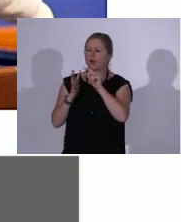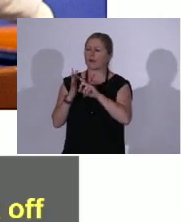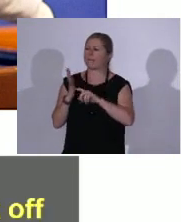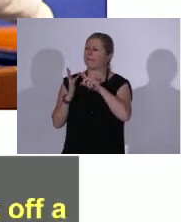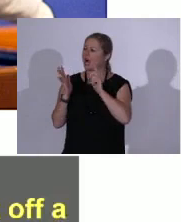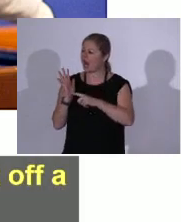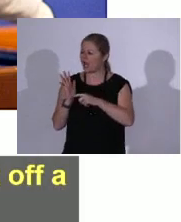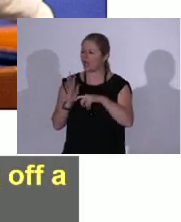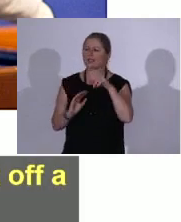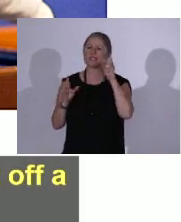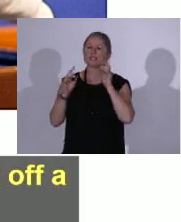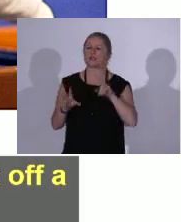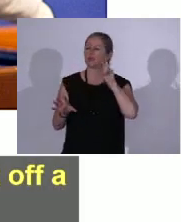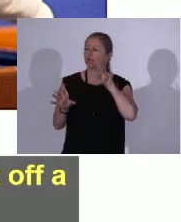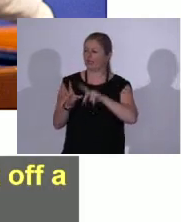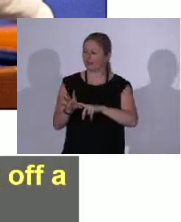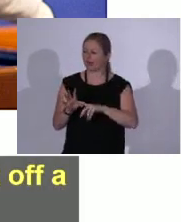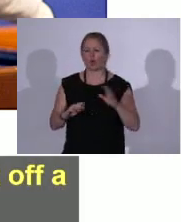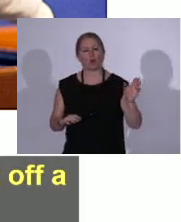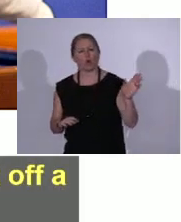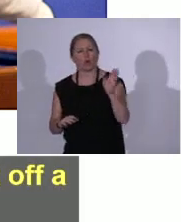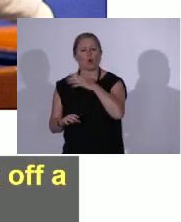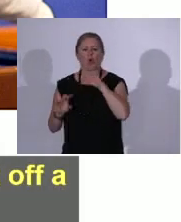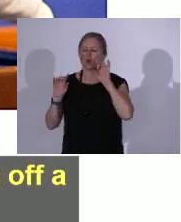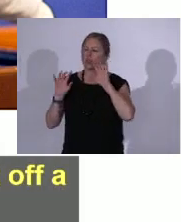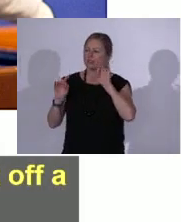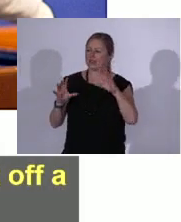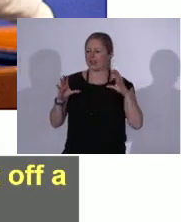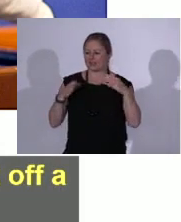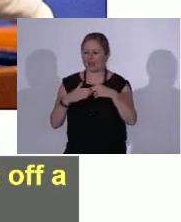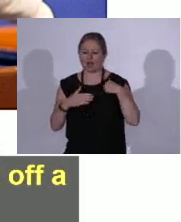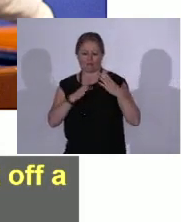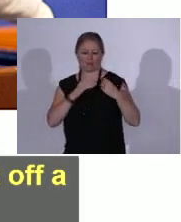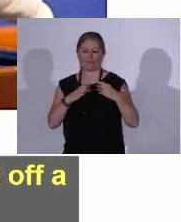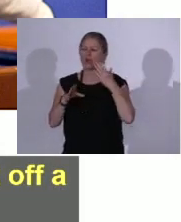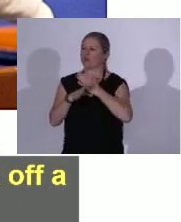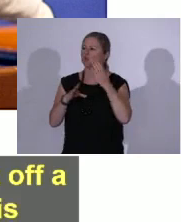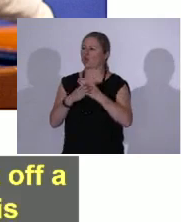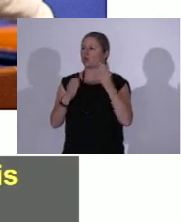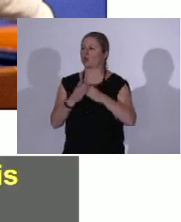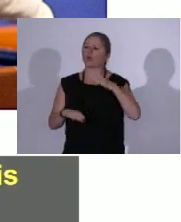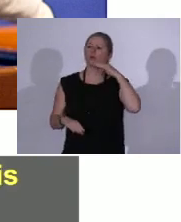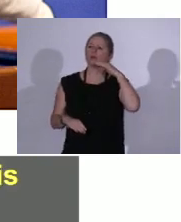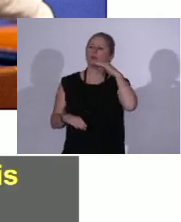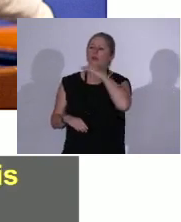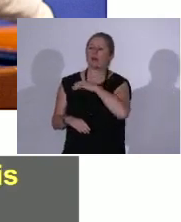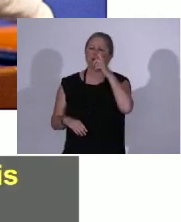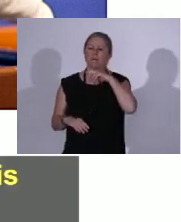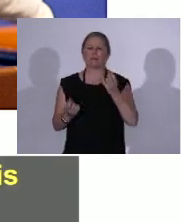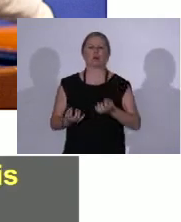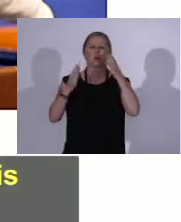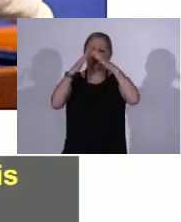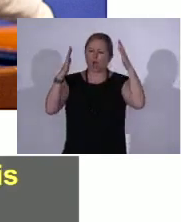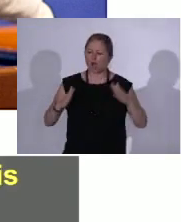about 2 years ago, where all of the stars aligned. I had this passion for working with Melbourne's homeless community, and we were